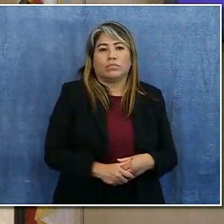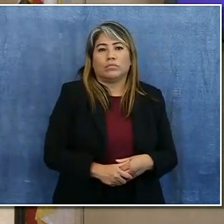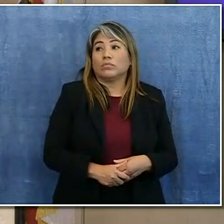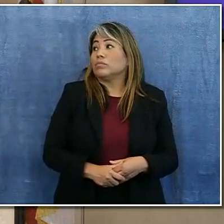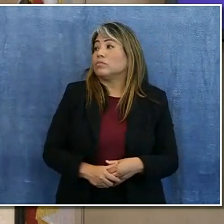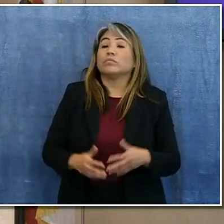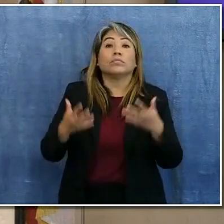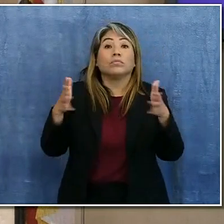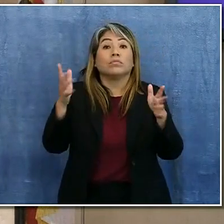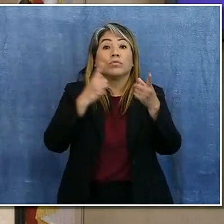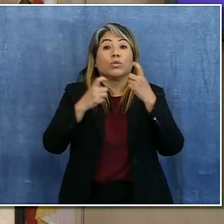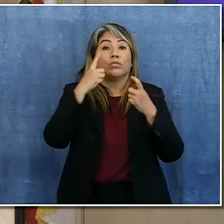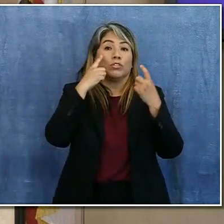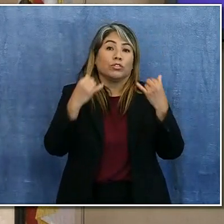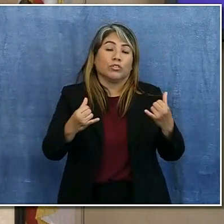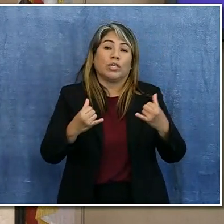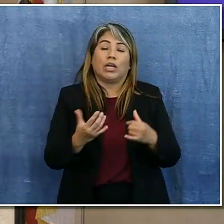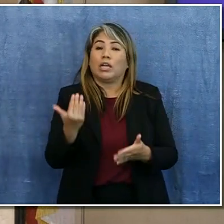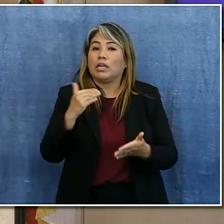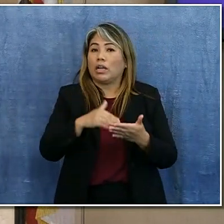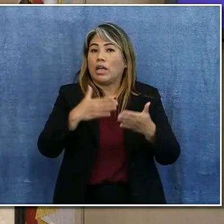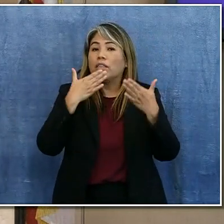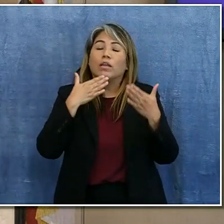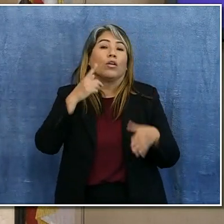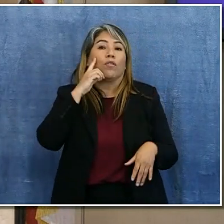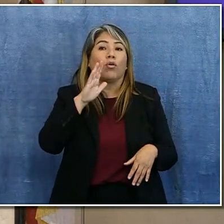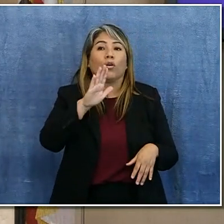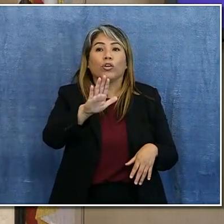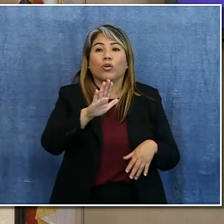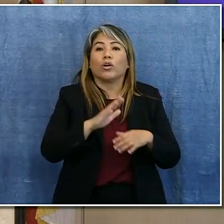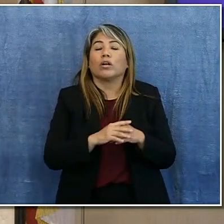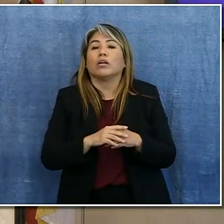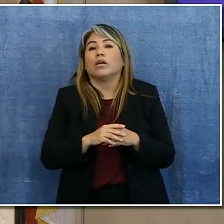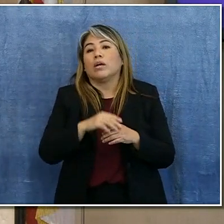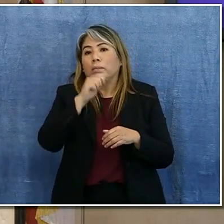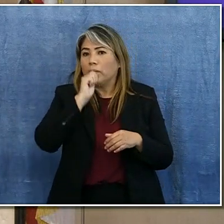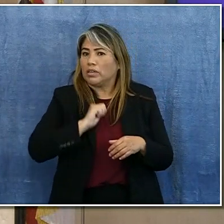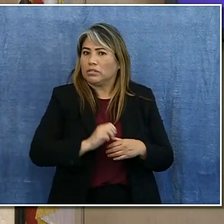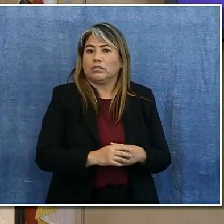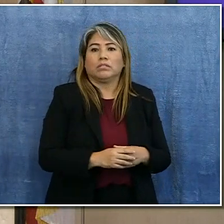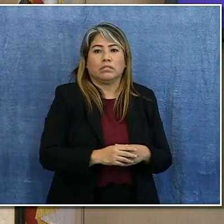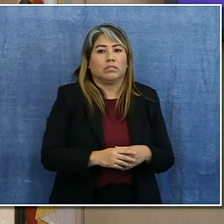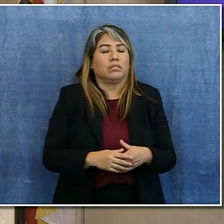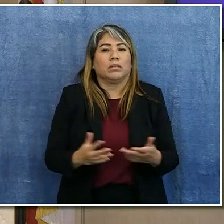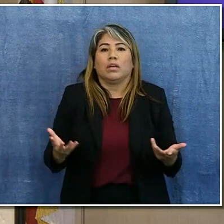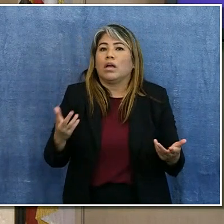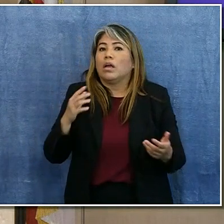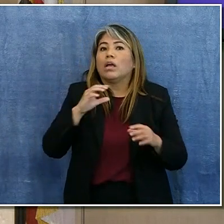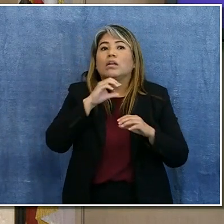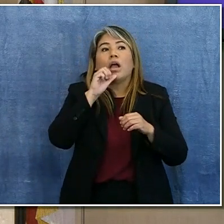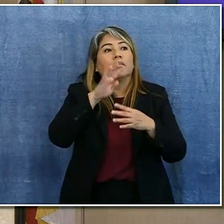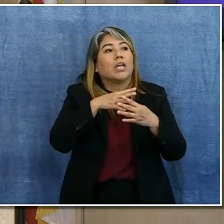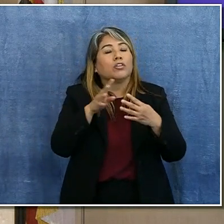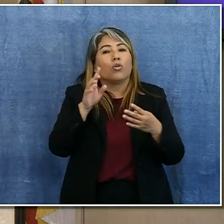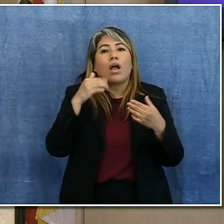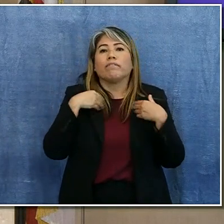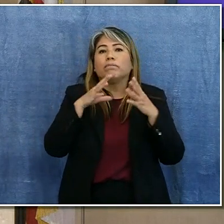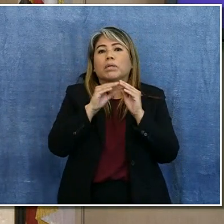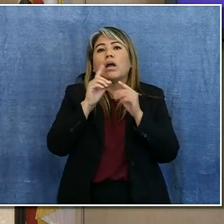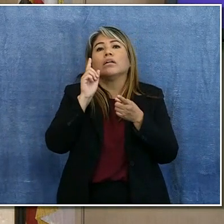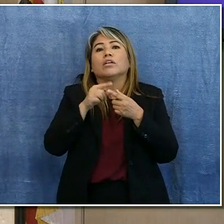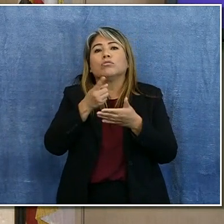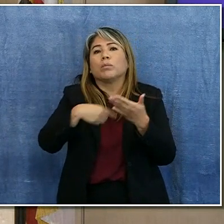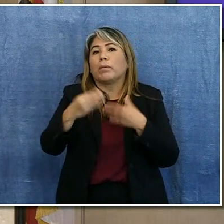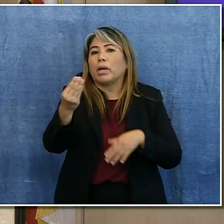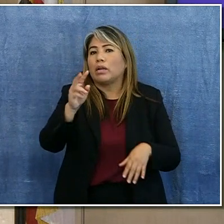That completes the questions for today. Again, thank you for your participation. We're not scheduled to hold another media briefing until Monday